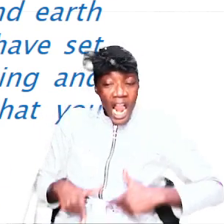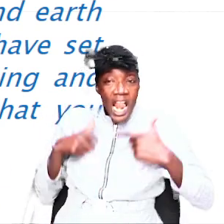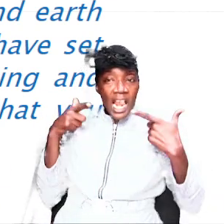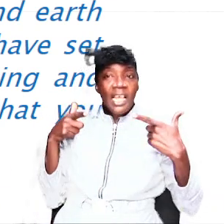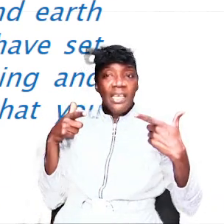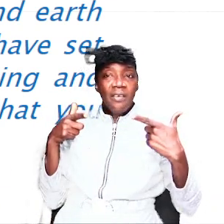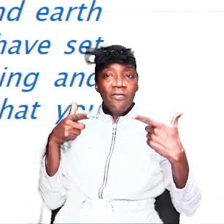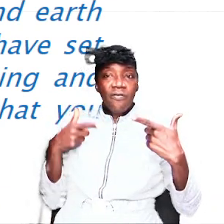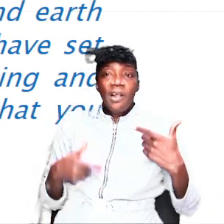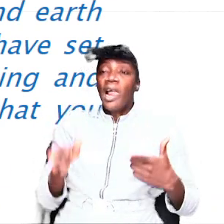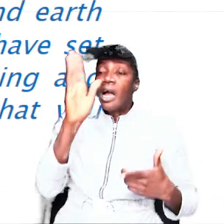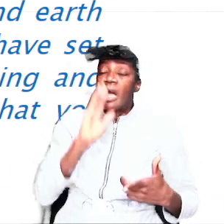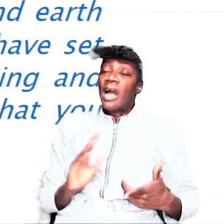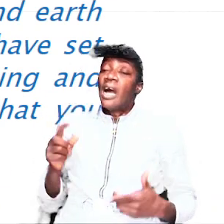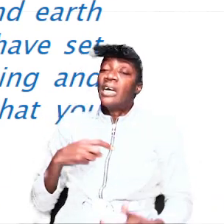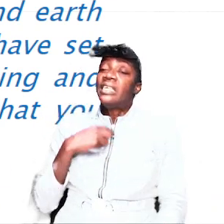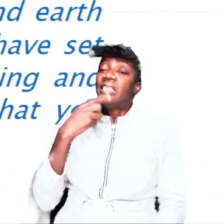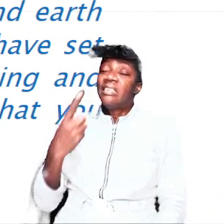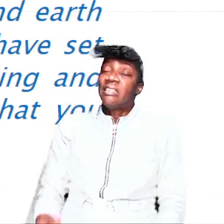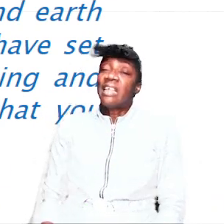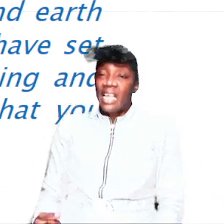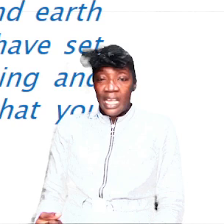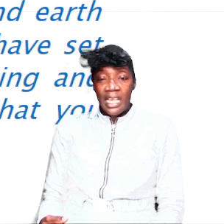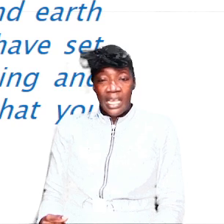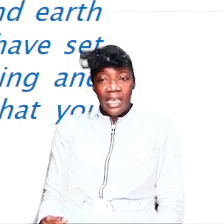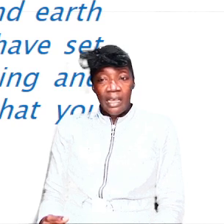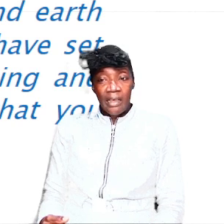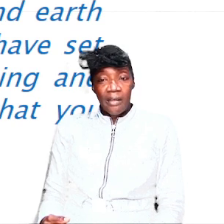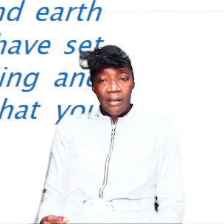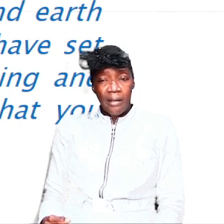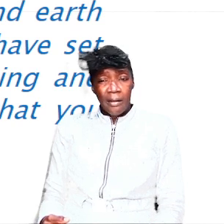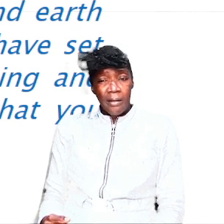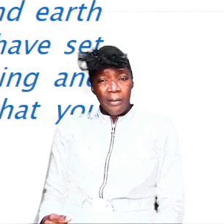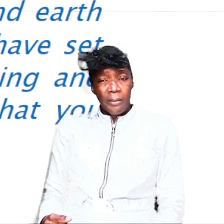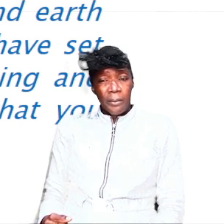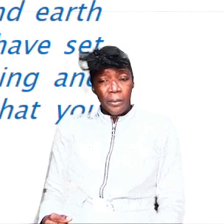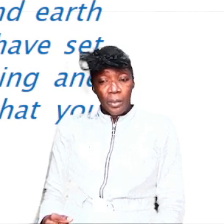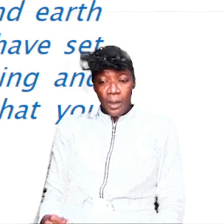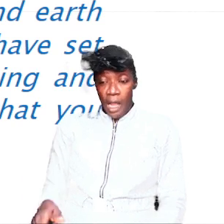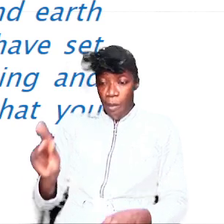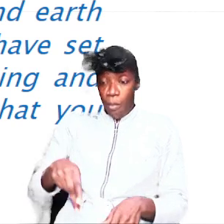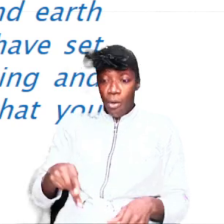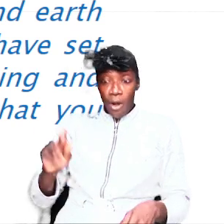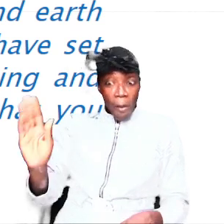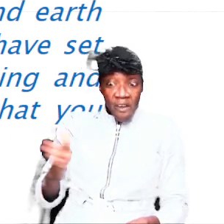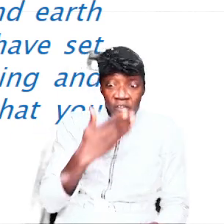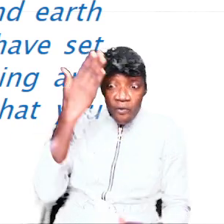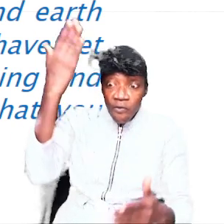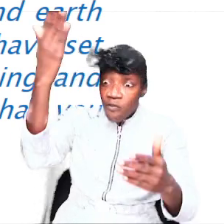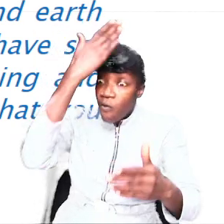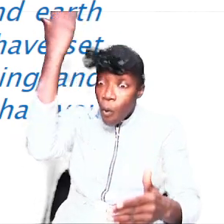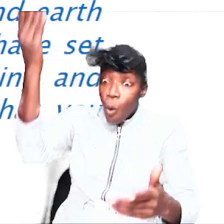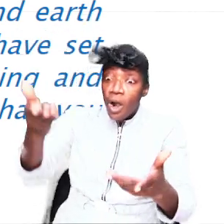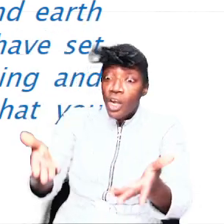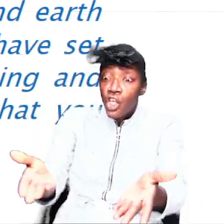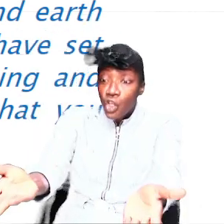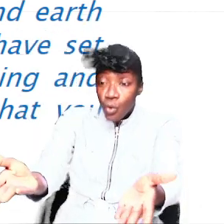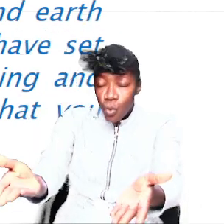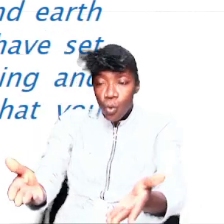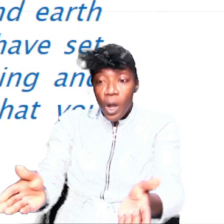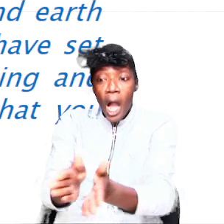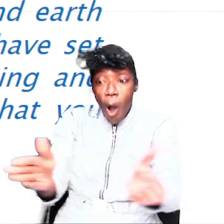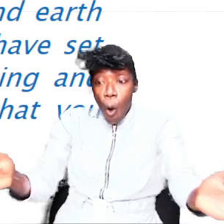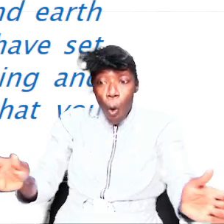So God is saying, was saying back then to them, you know, he said, I set before you. If you read the other part of the scripture, open